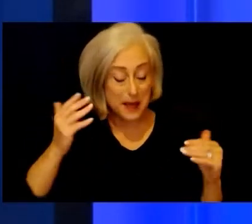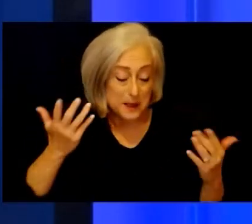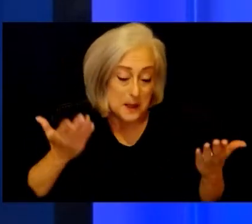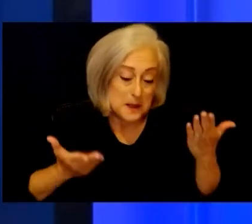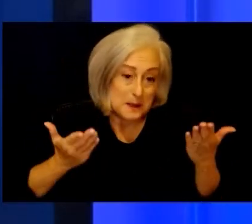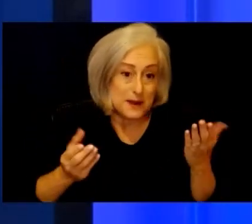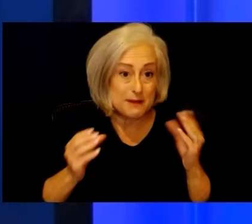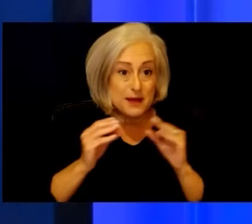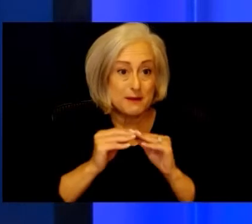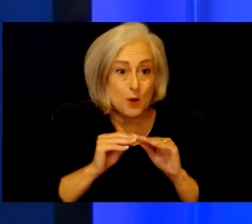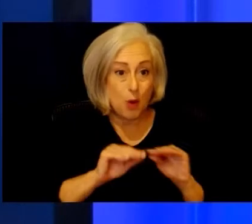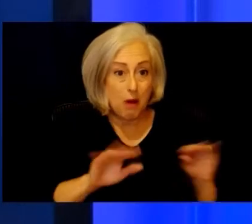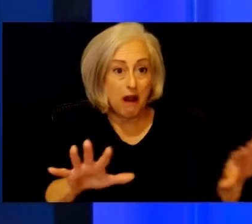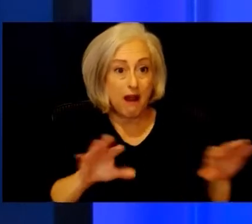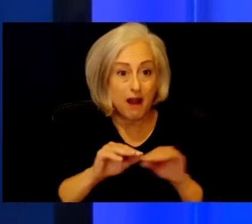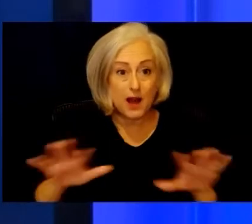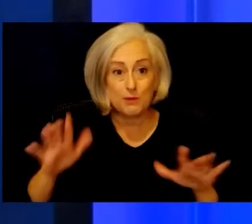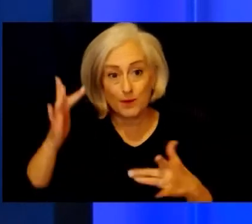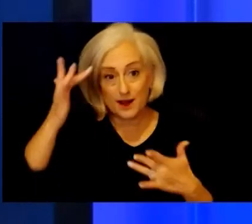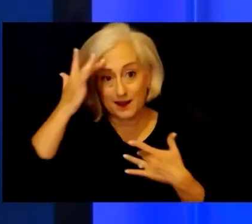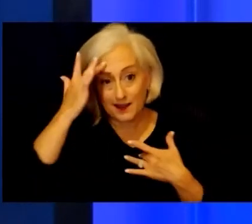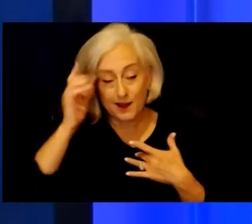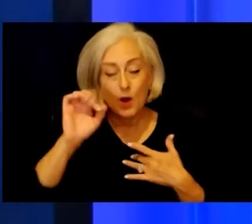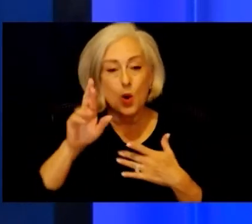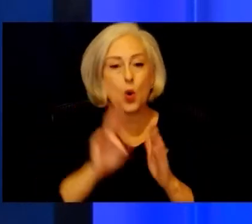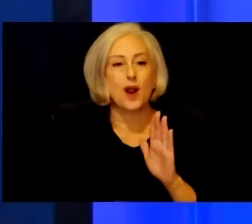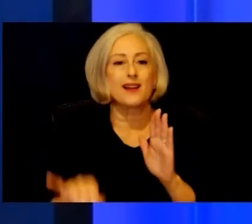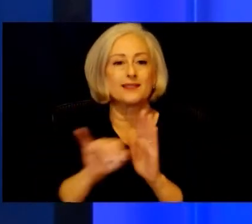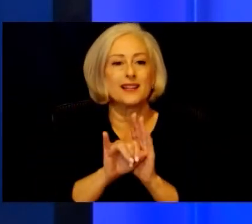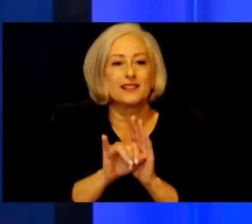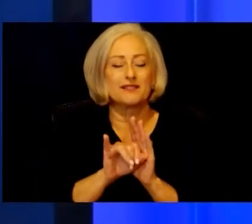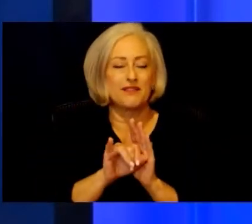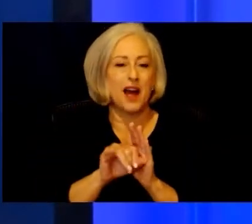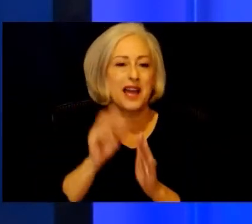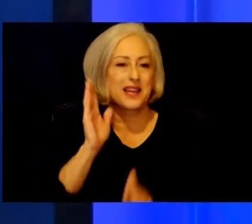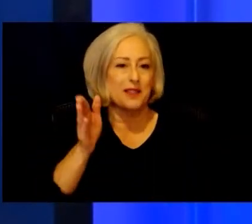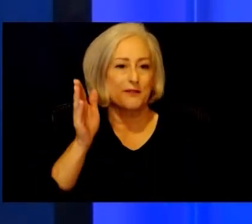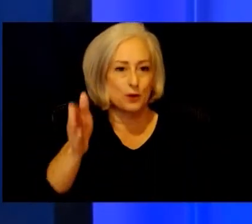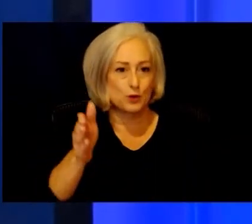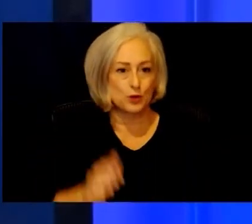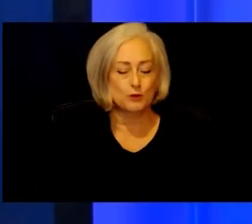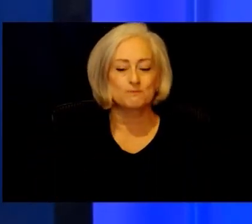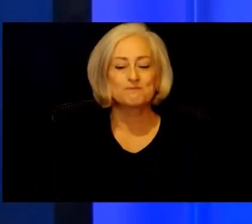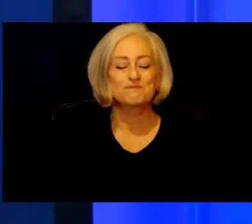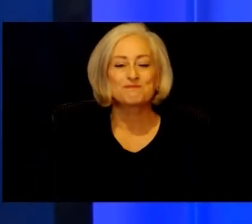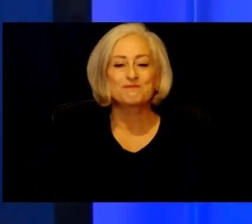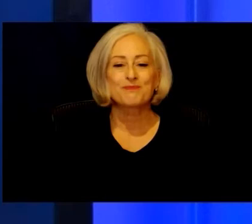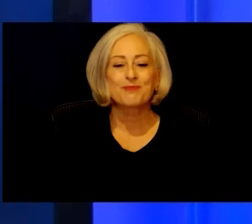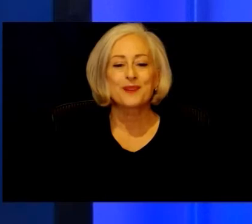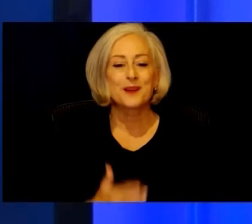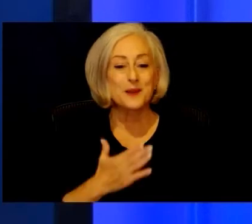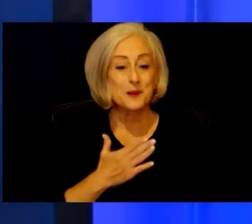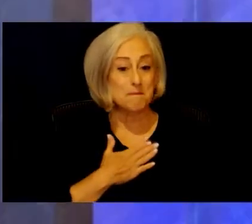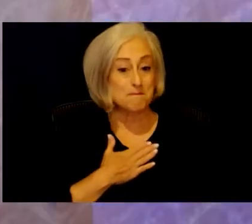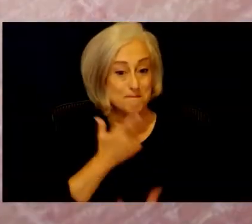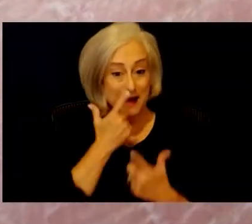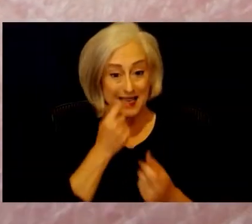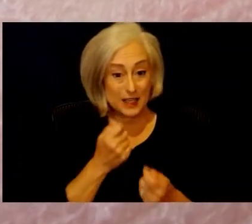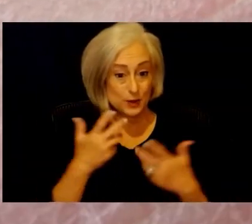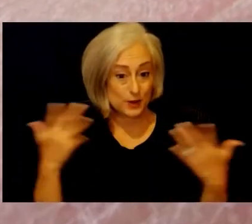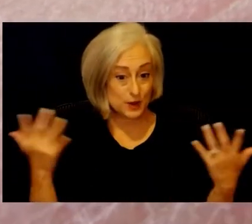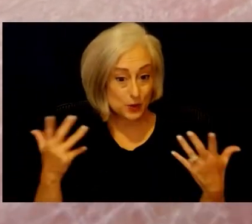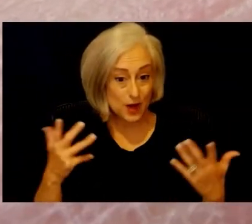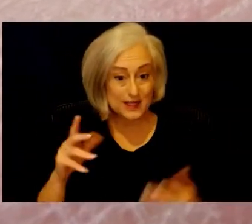or identification of these things in the near future. Also, one of my more interests is tick-borne illness. So